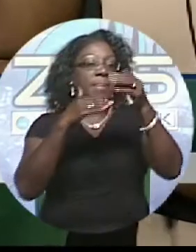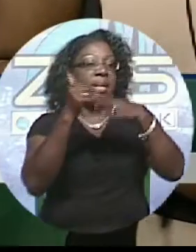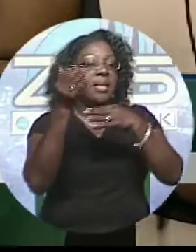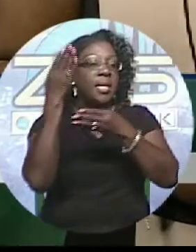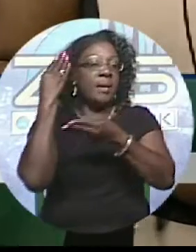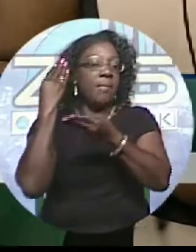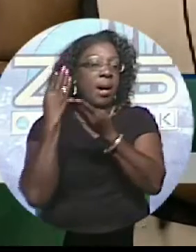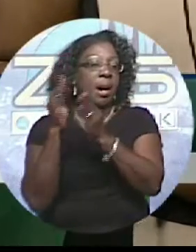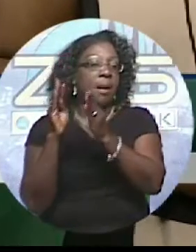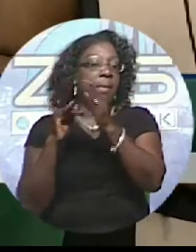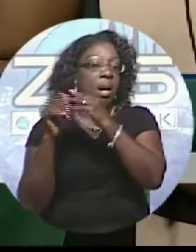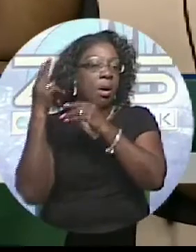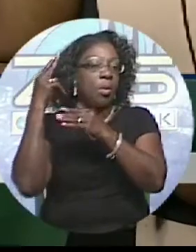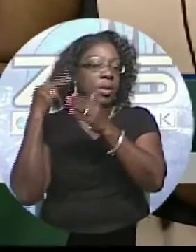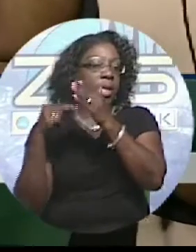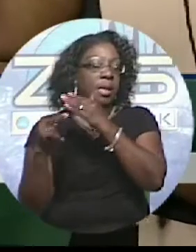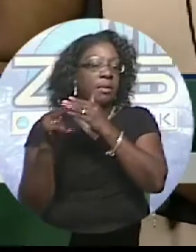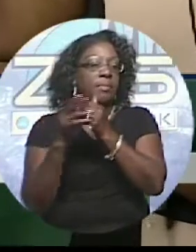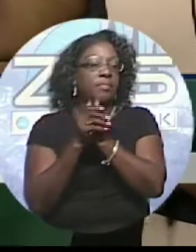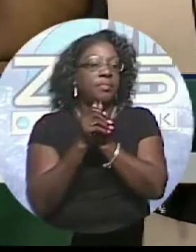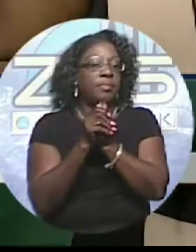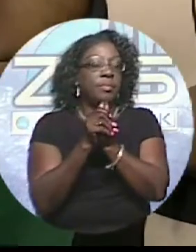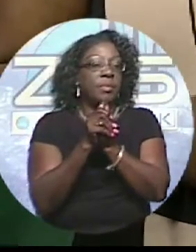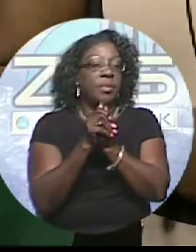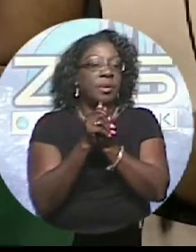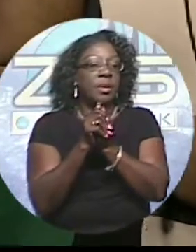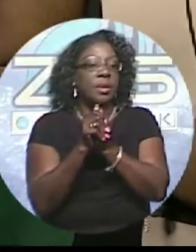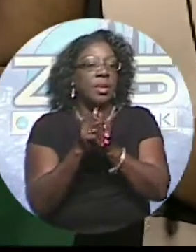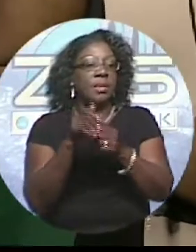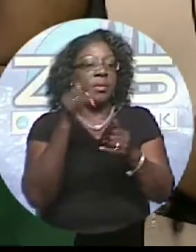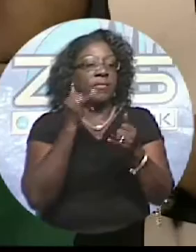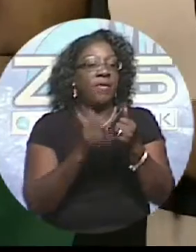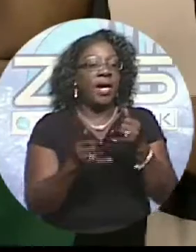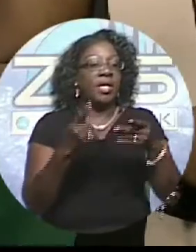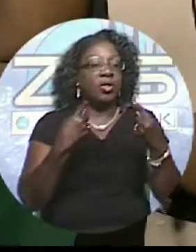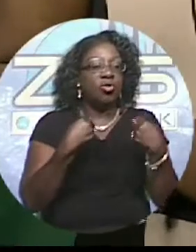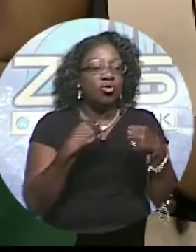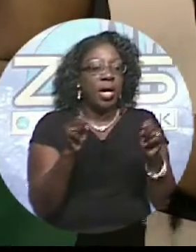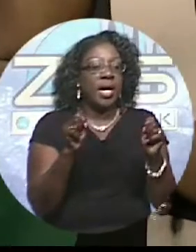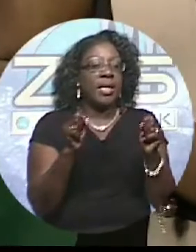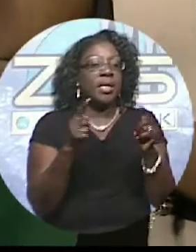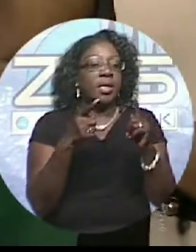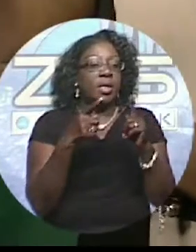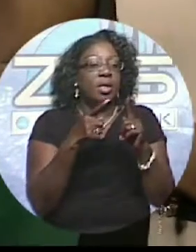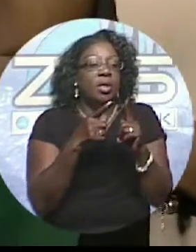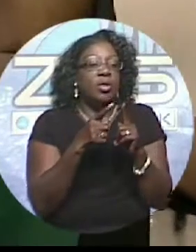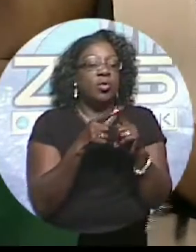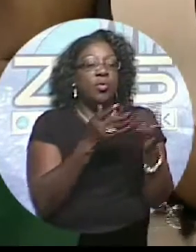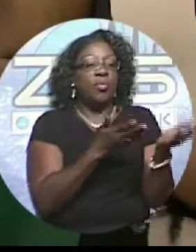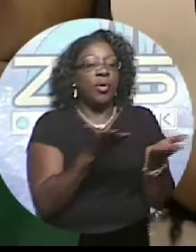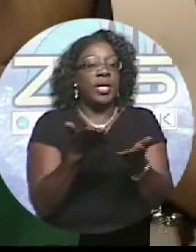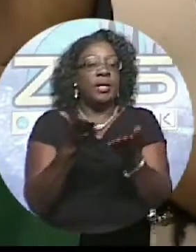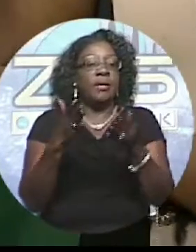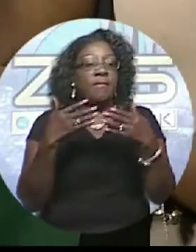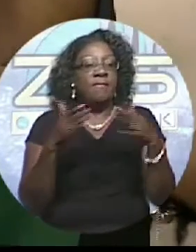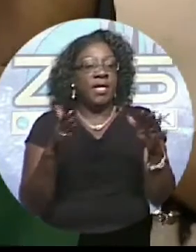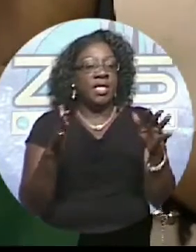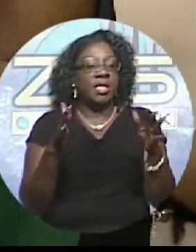proceedings ended on Monday in what appears to be a final attempt to complete construction and have